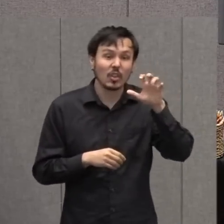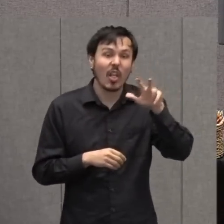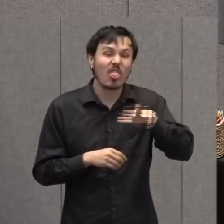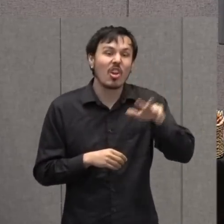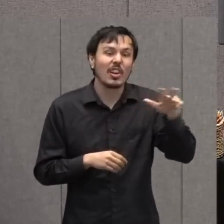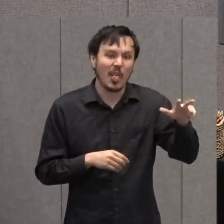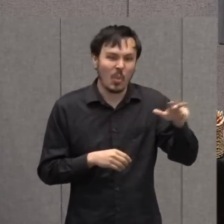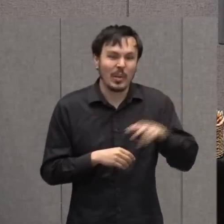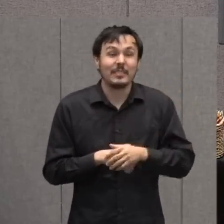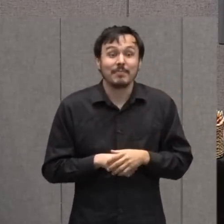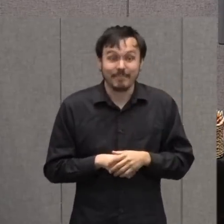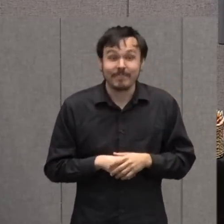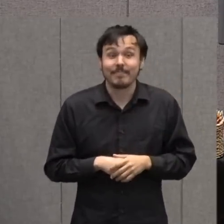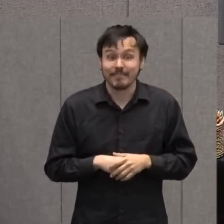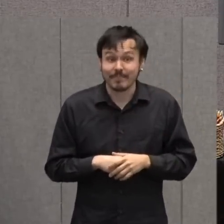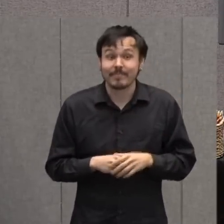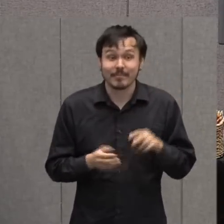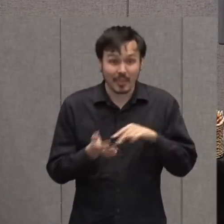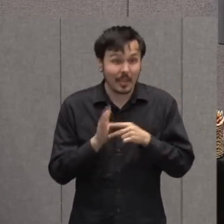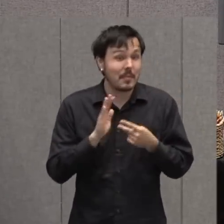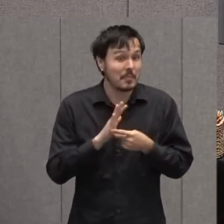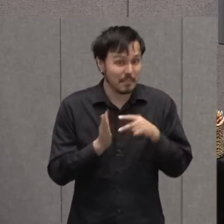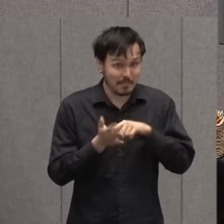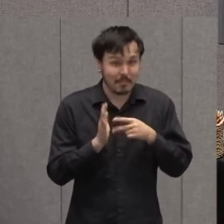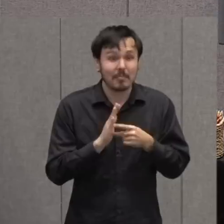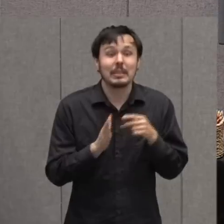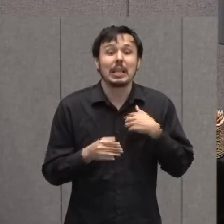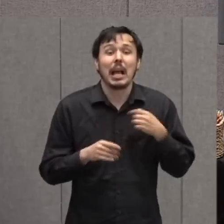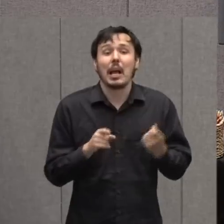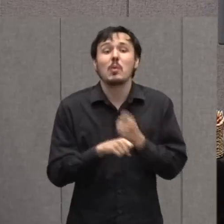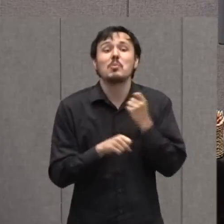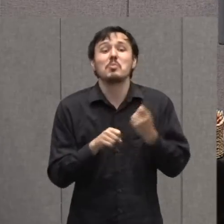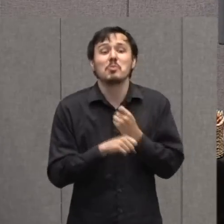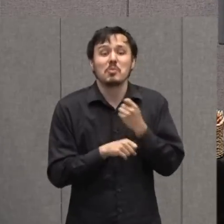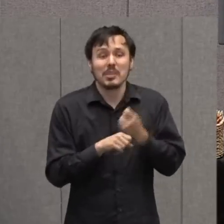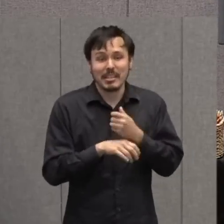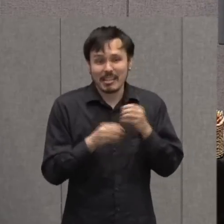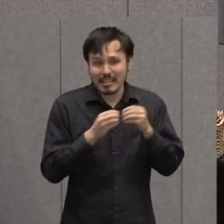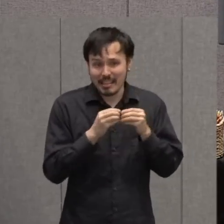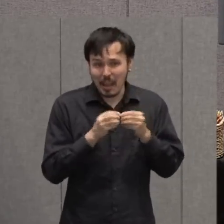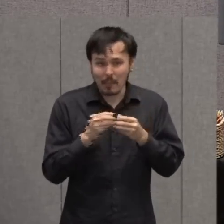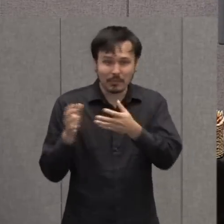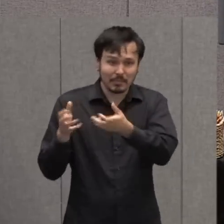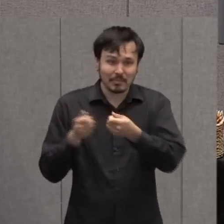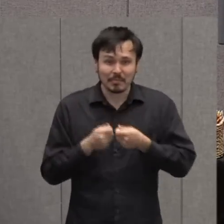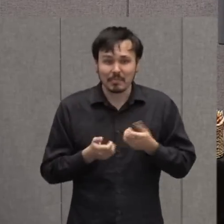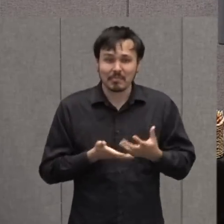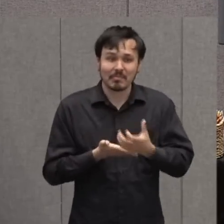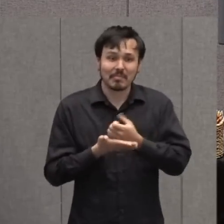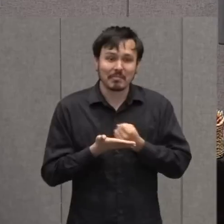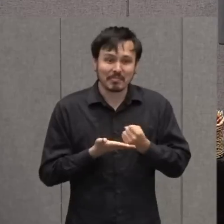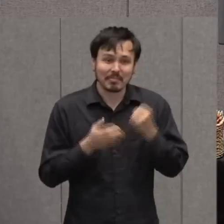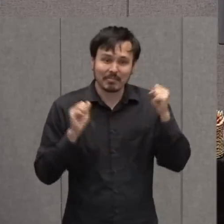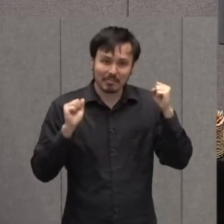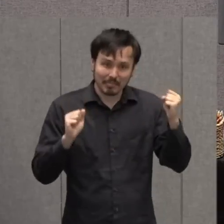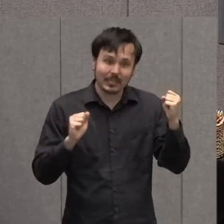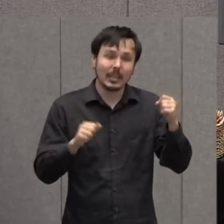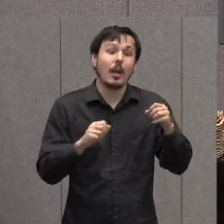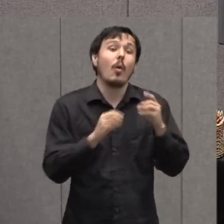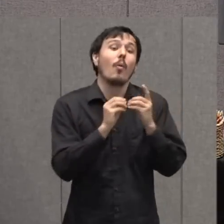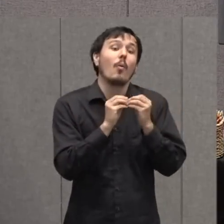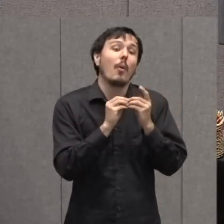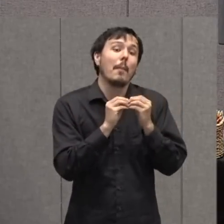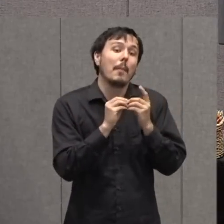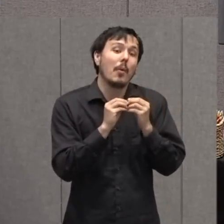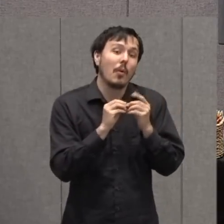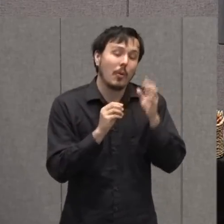533. Yes. So the alligator eats Miss Yes, Mays. okay, I get those. Excellent. All right, let's go Okay, again. Do one more time, and then we're